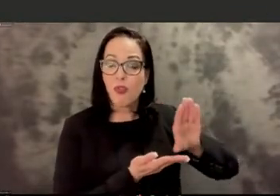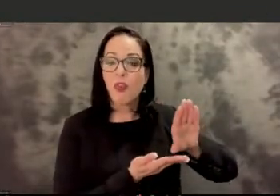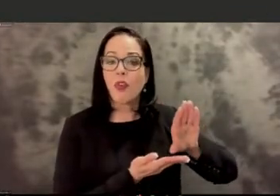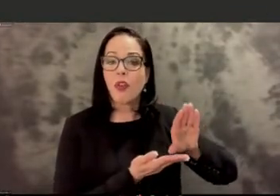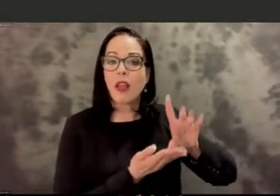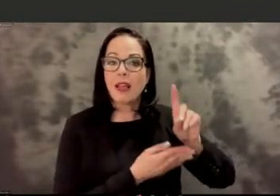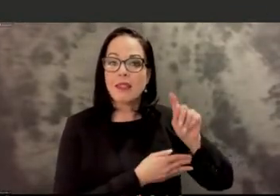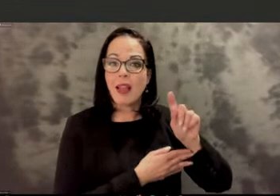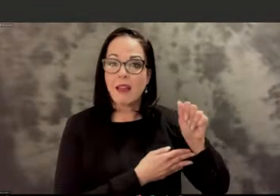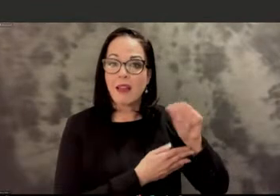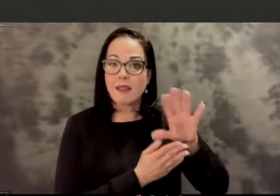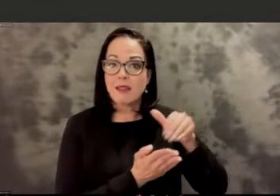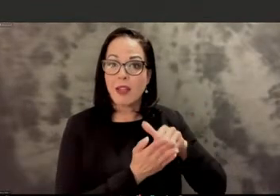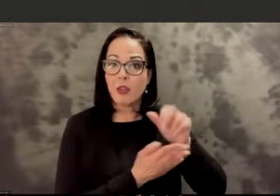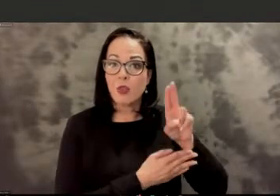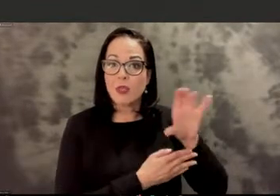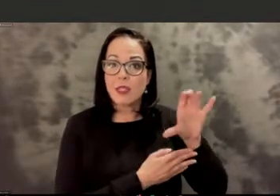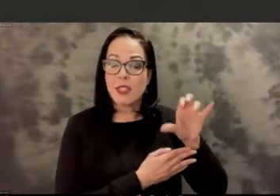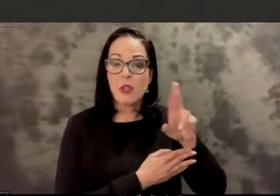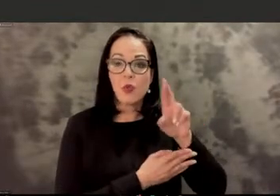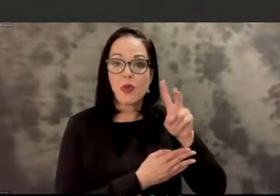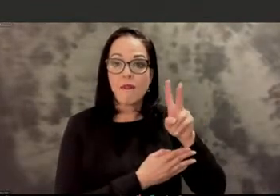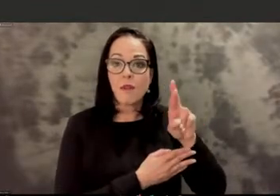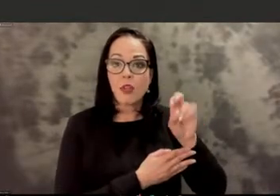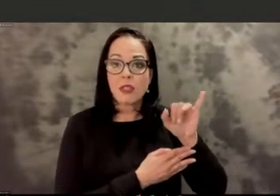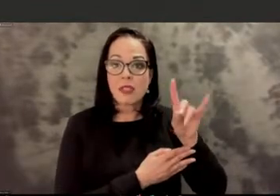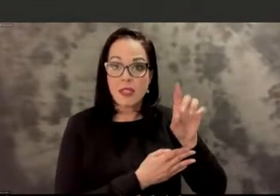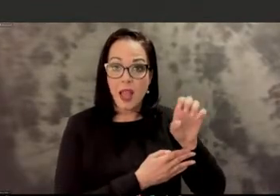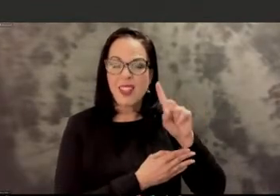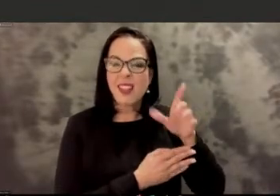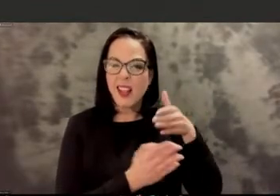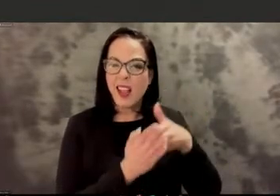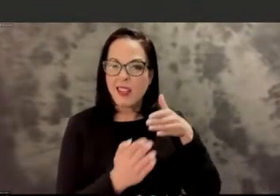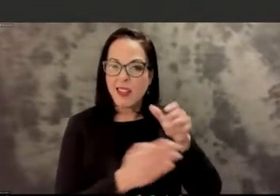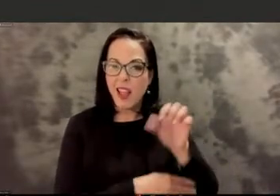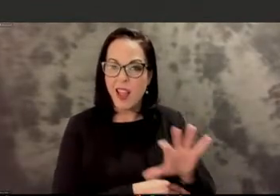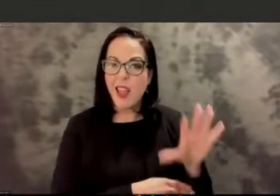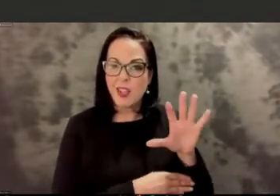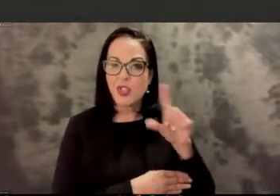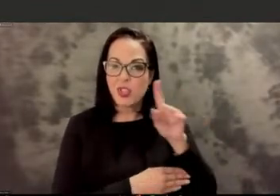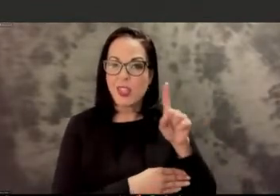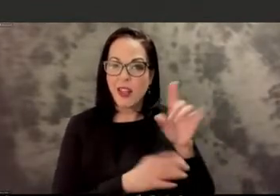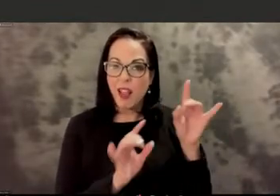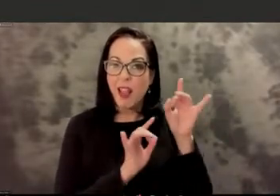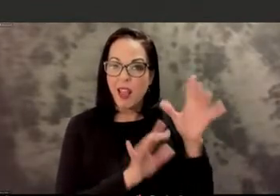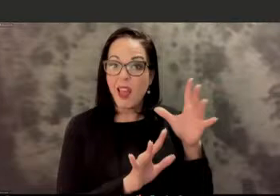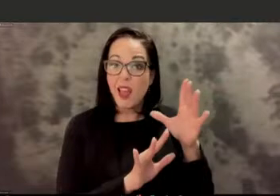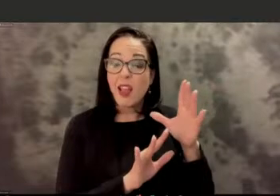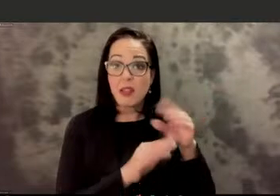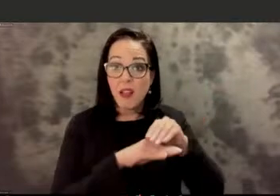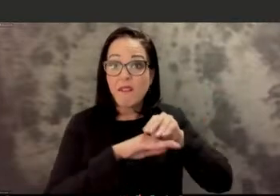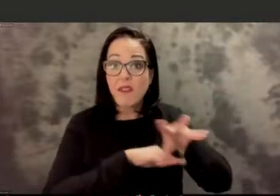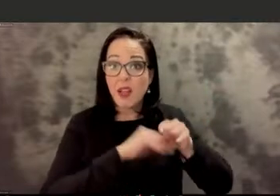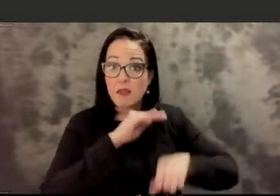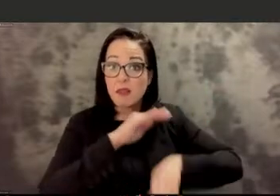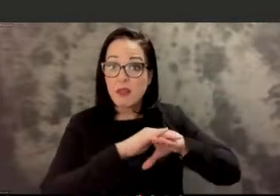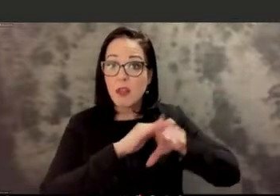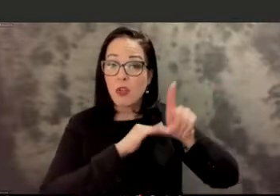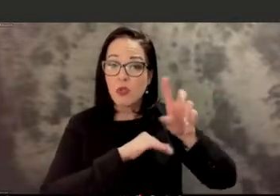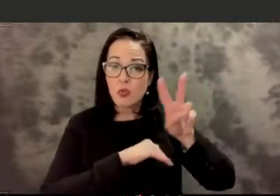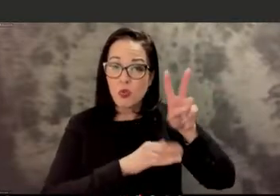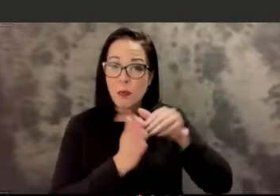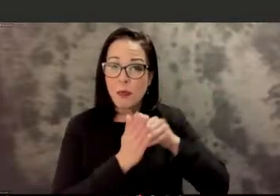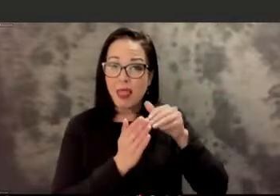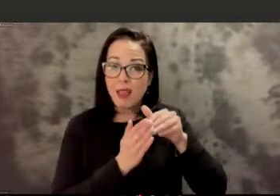Data Center at UC Riverside, anti-Asian hate incidents affect upwards to 2 million